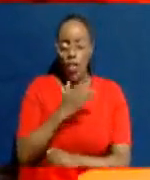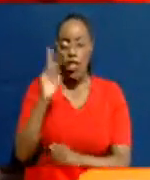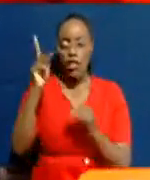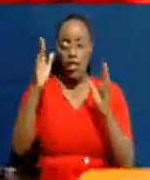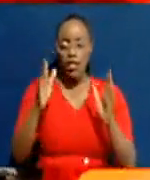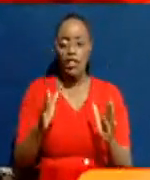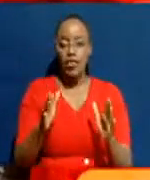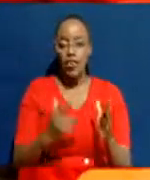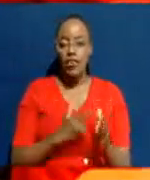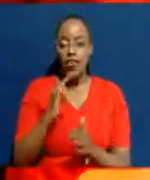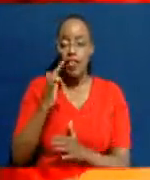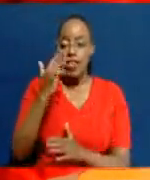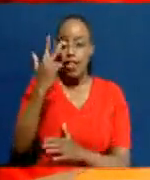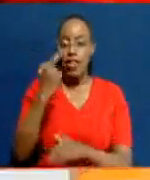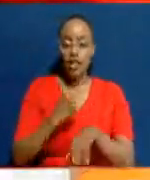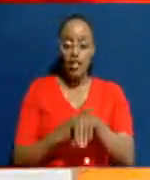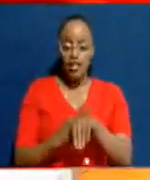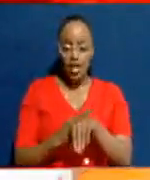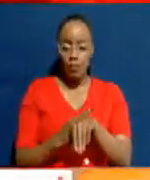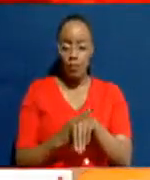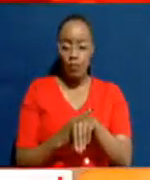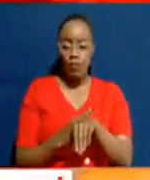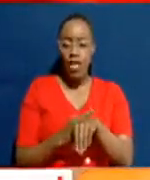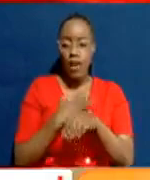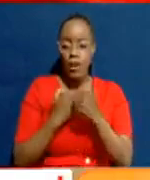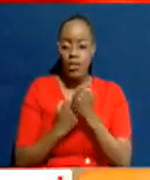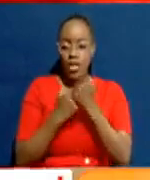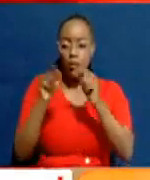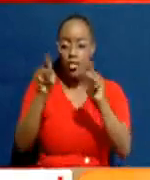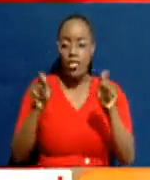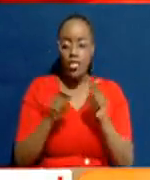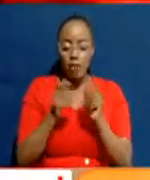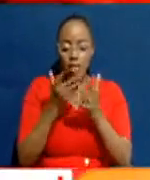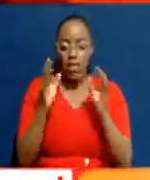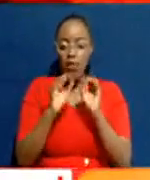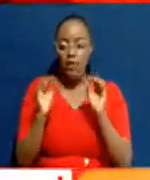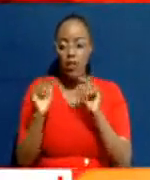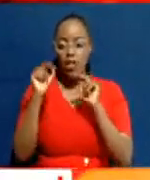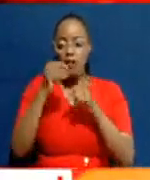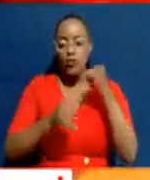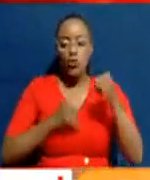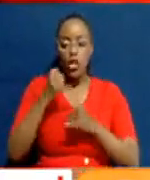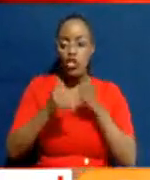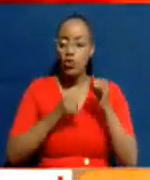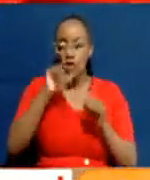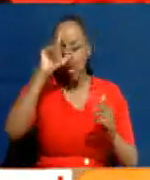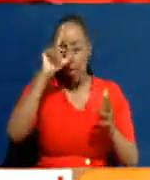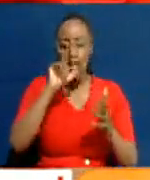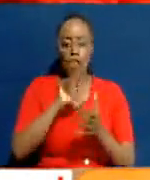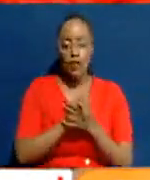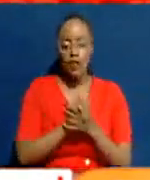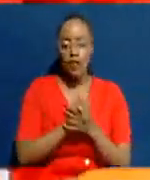I'm visiting here for the third time. I'm not supporting any team, but I come here to have fun. And I believe